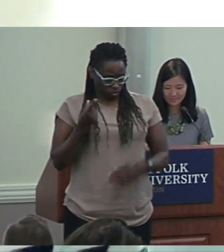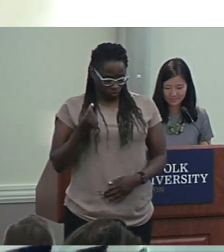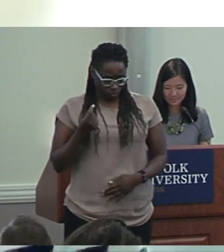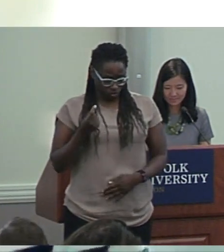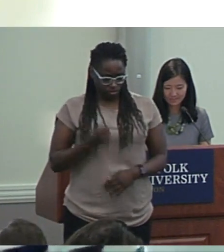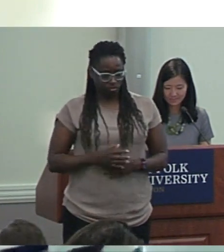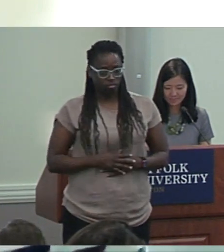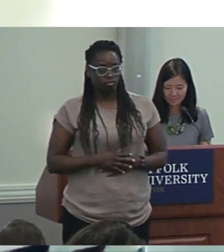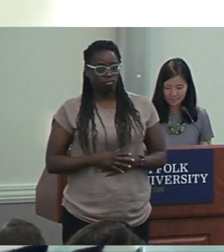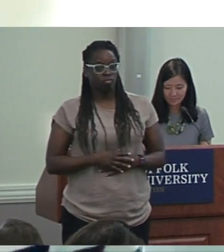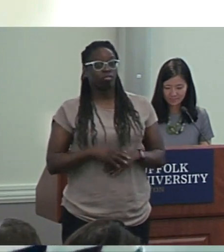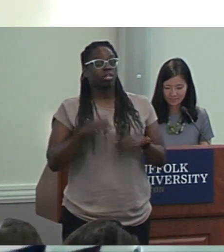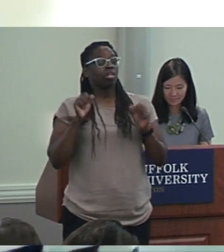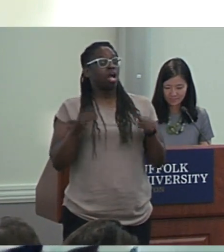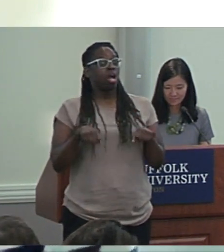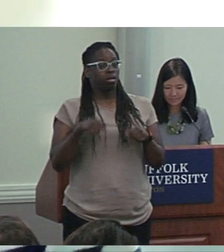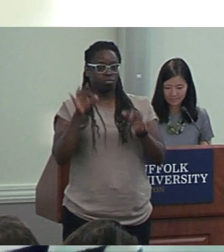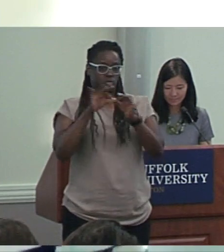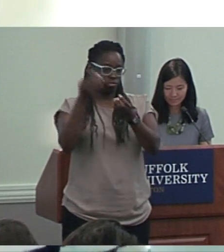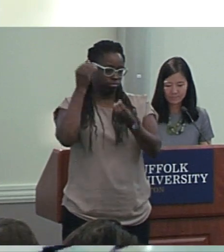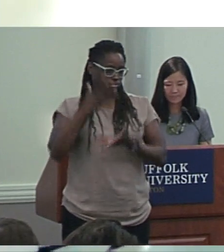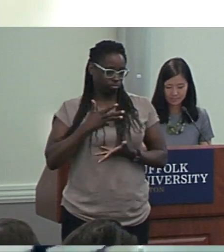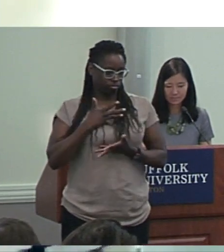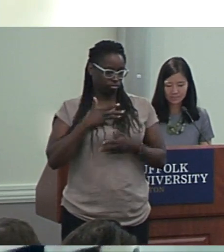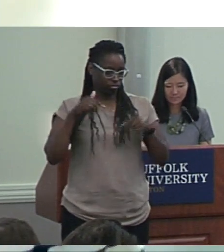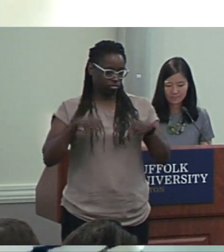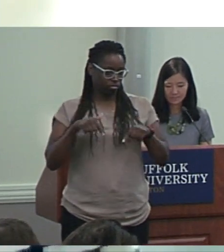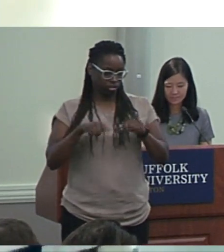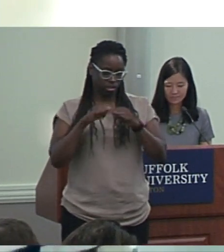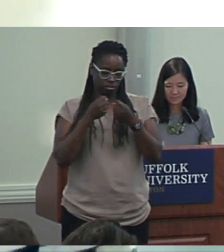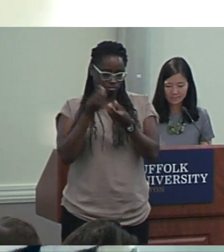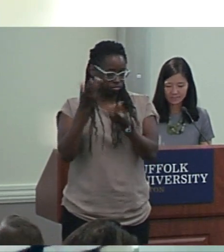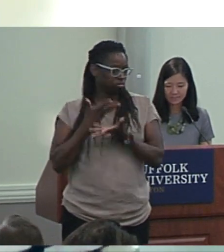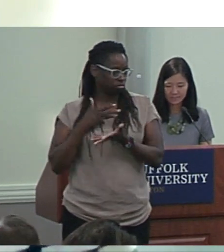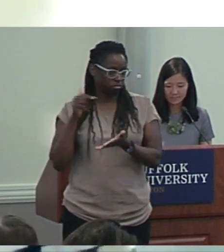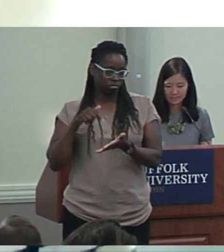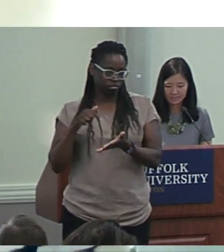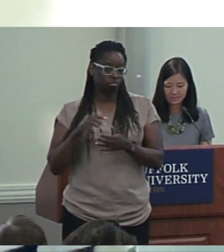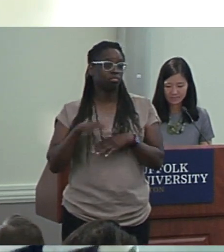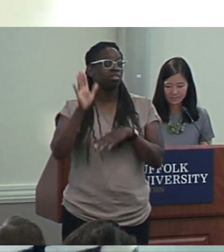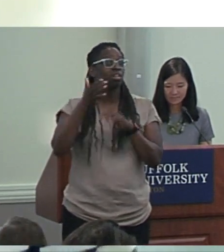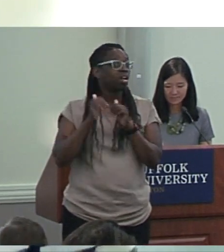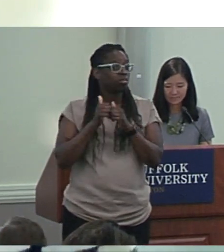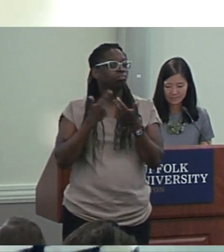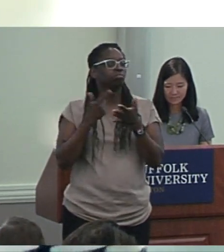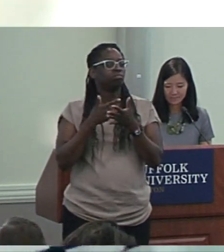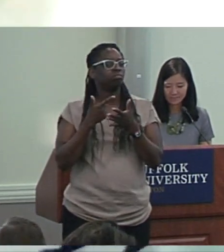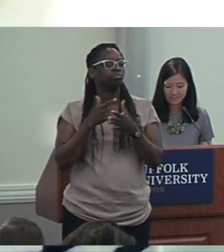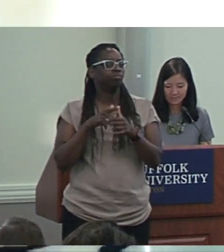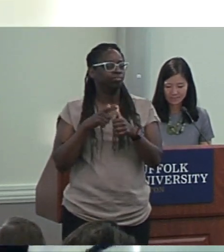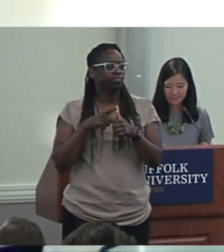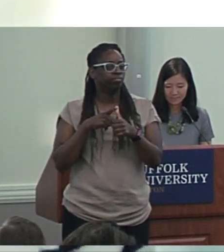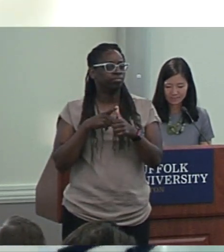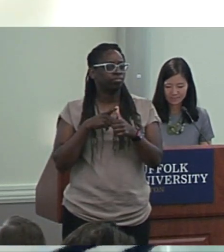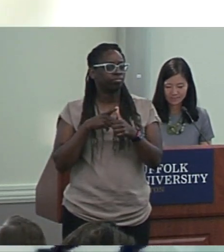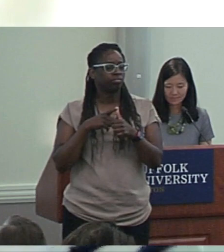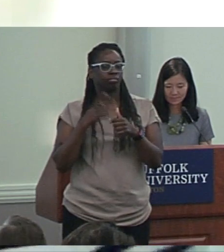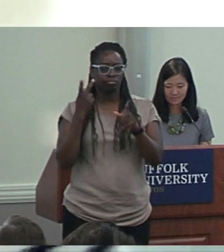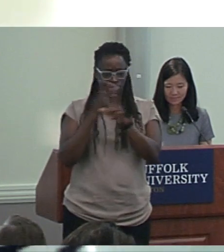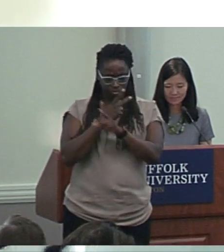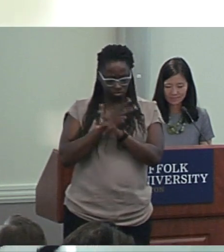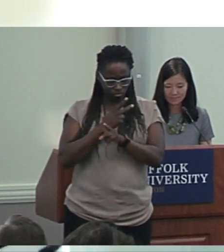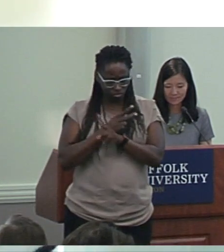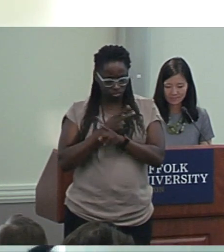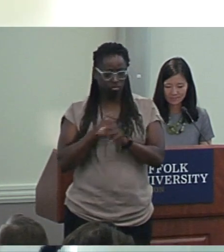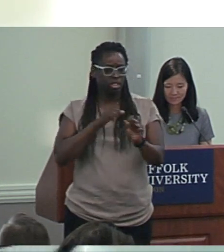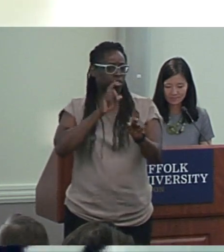you can do is let us know about that. And there are a couple of ways to do that. But what we're able to do is if